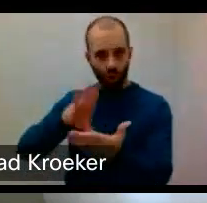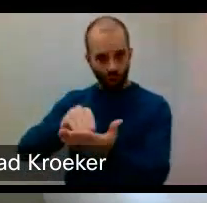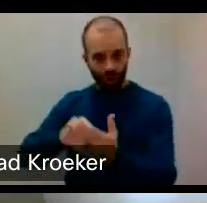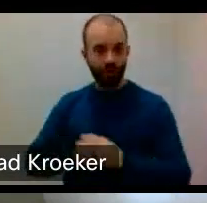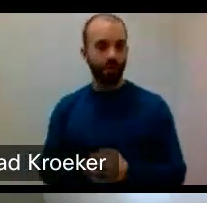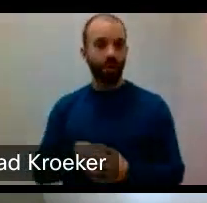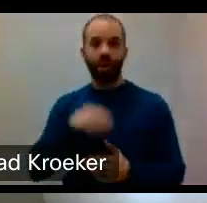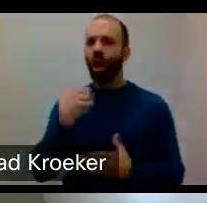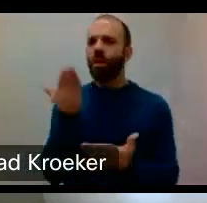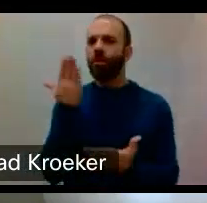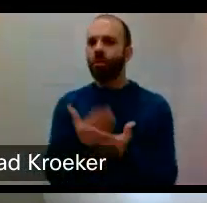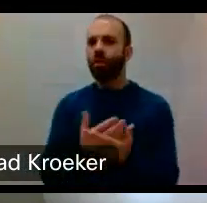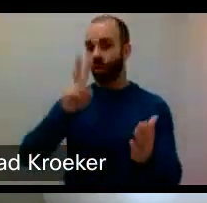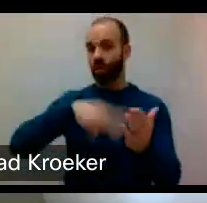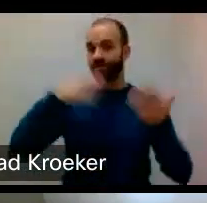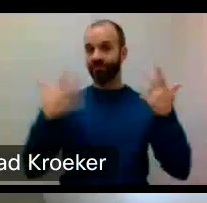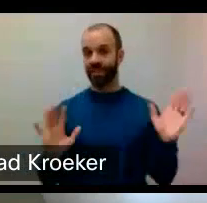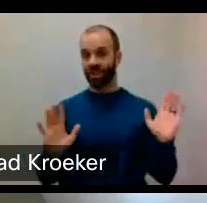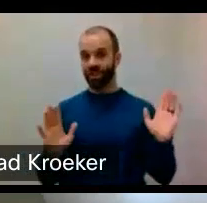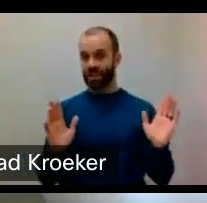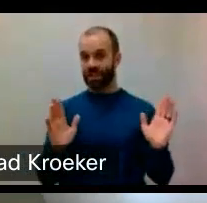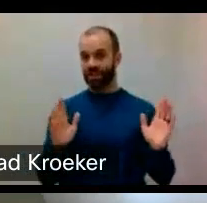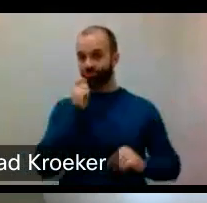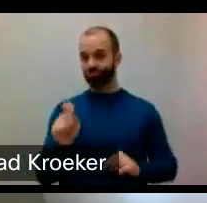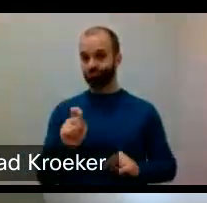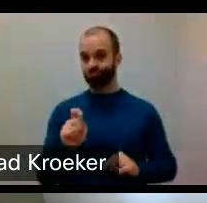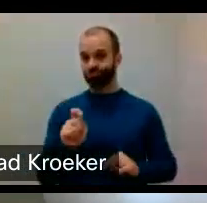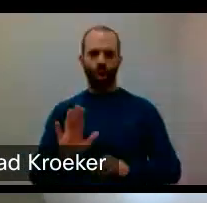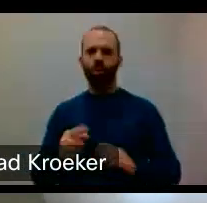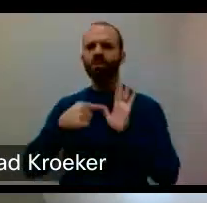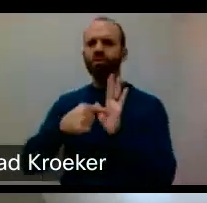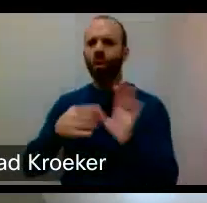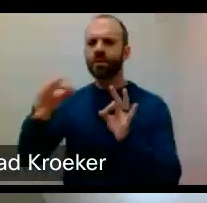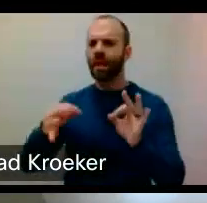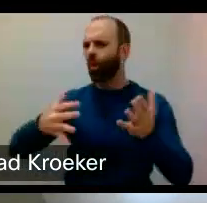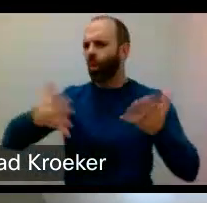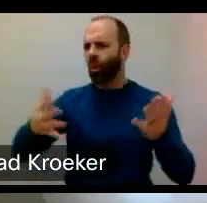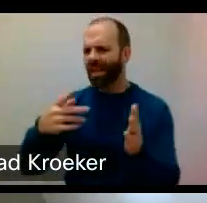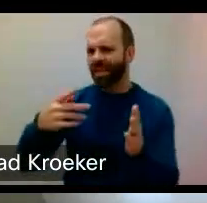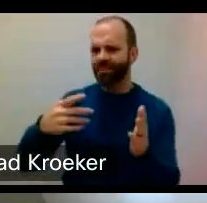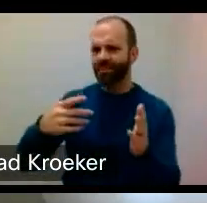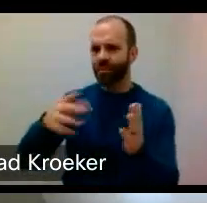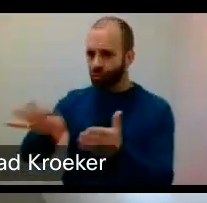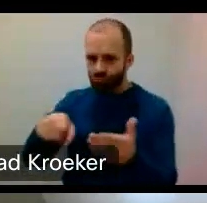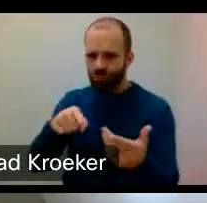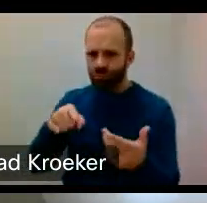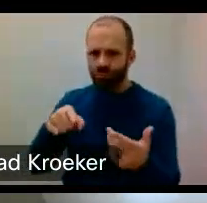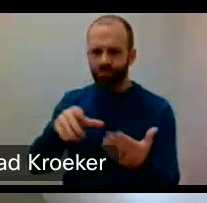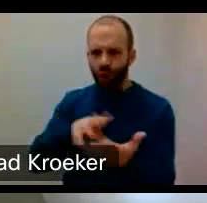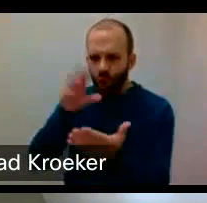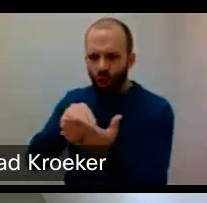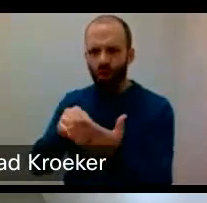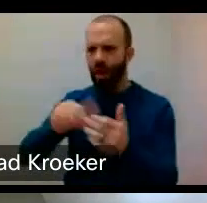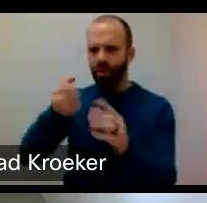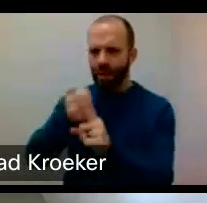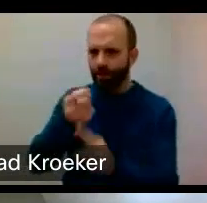not to prove that you read the thing or did the thing, but to show or explain what you learned and how it will impact you. Remember that